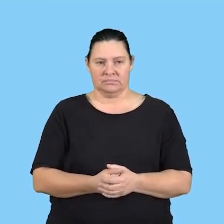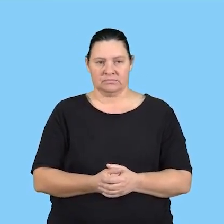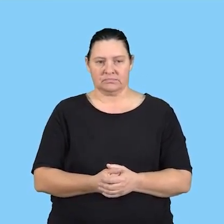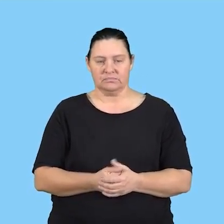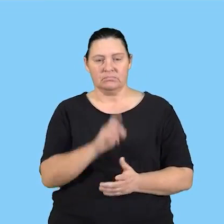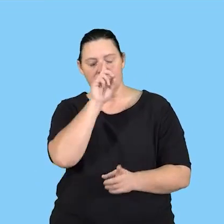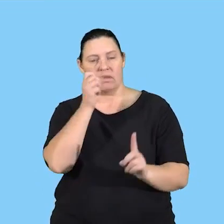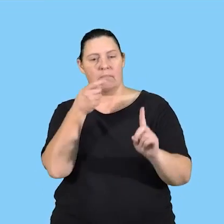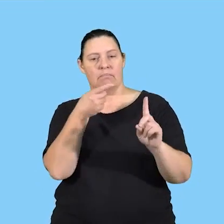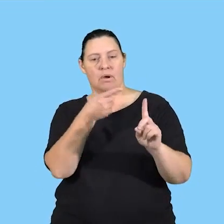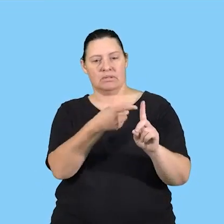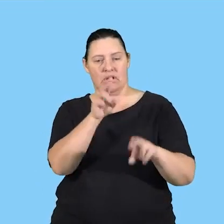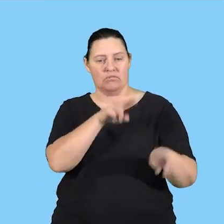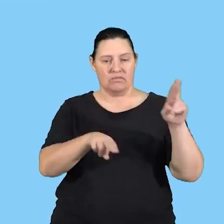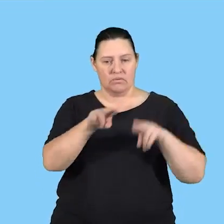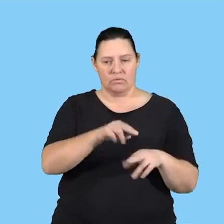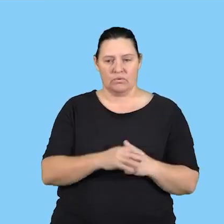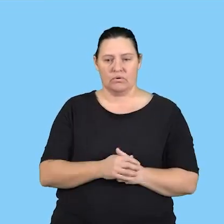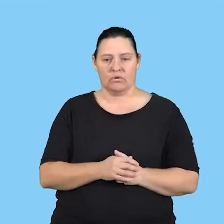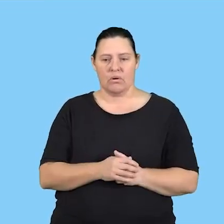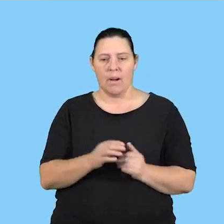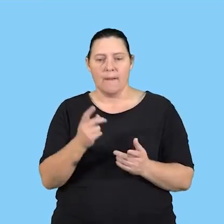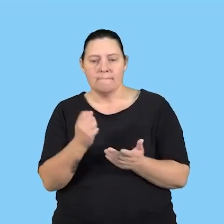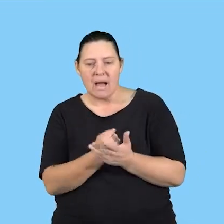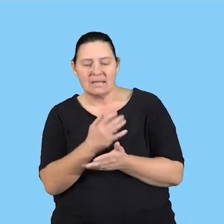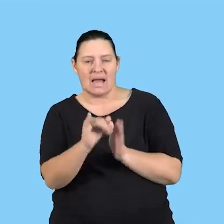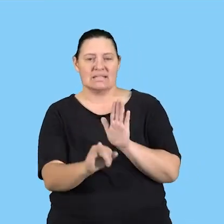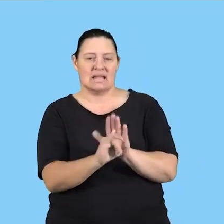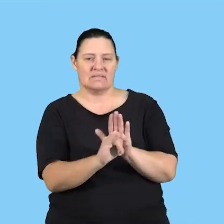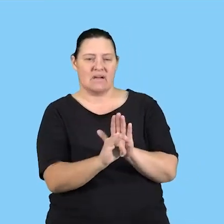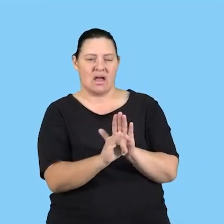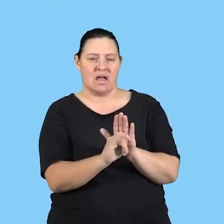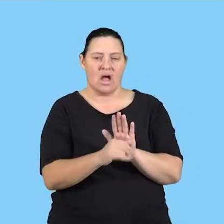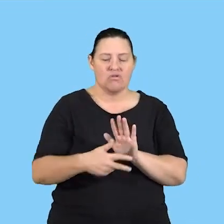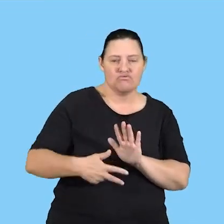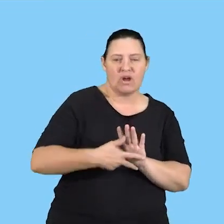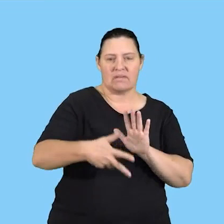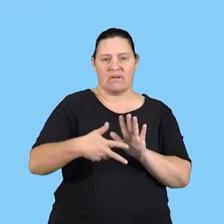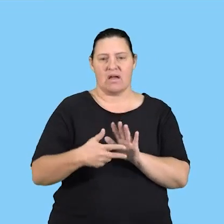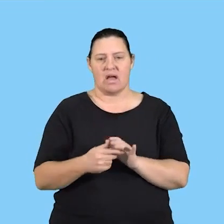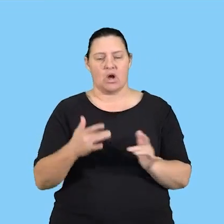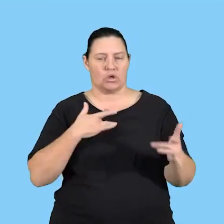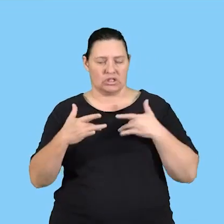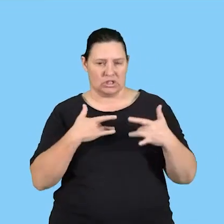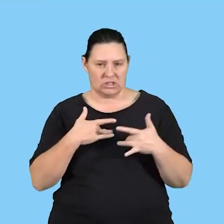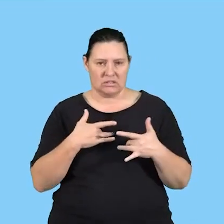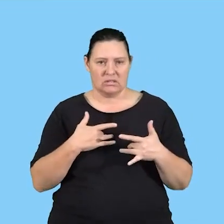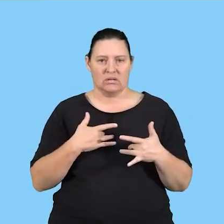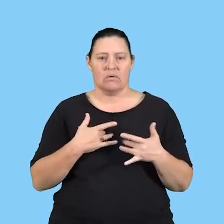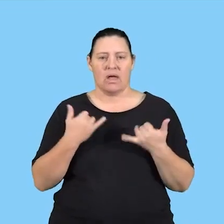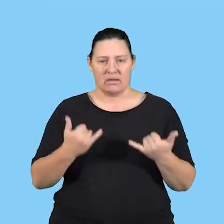The purpose of the review was to identify and rectify concerns with the